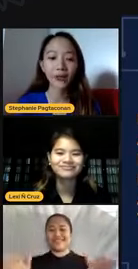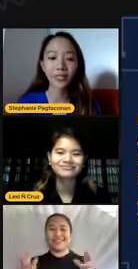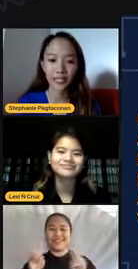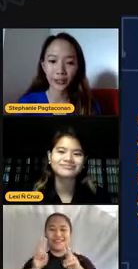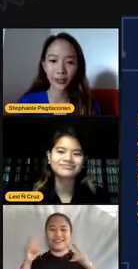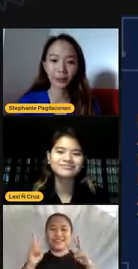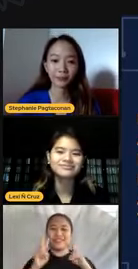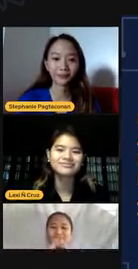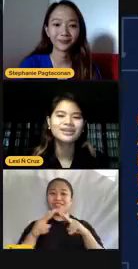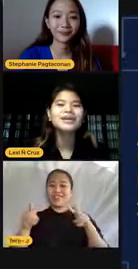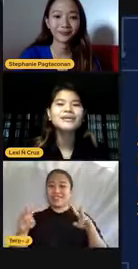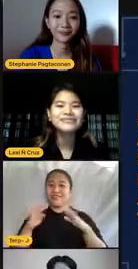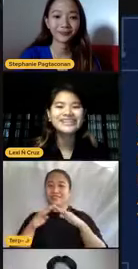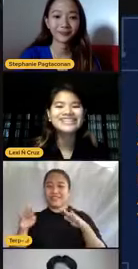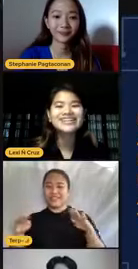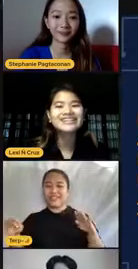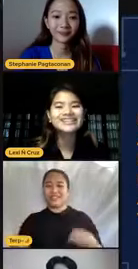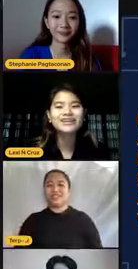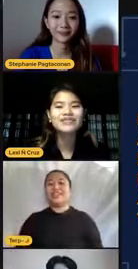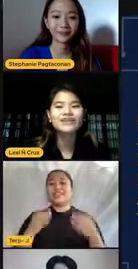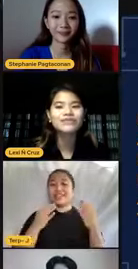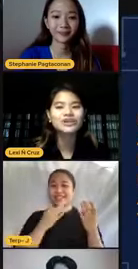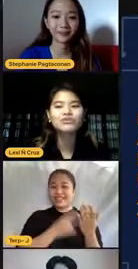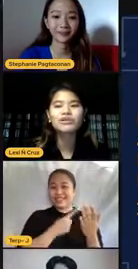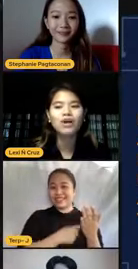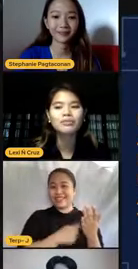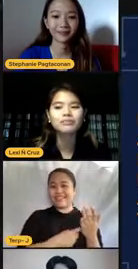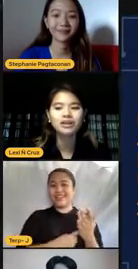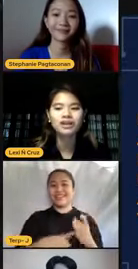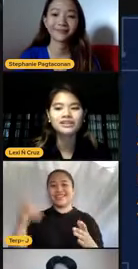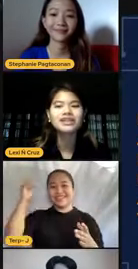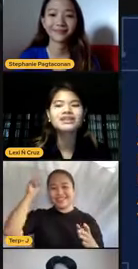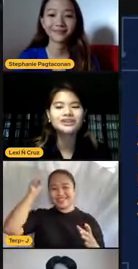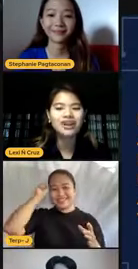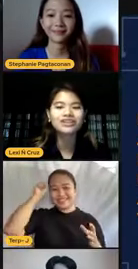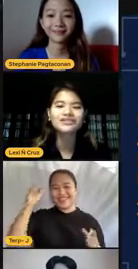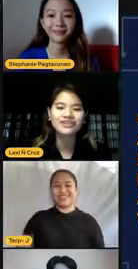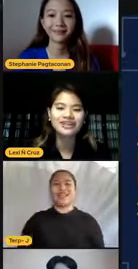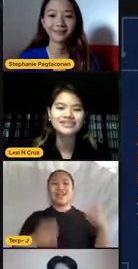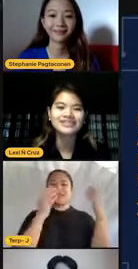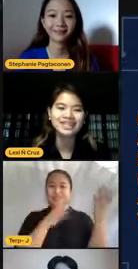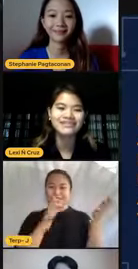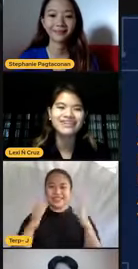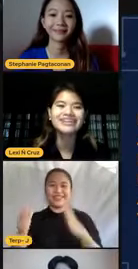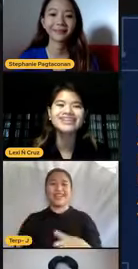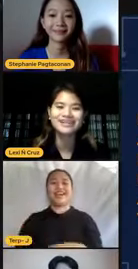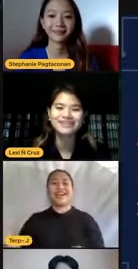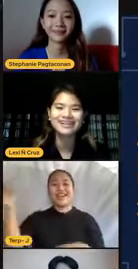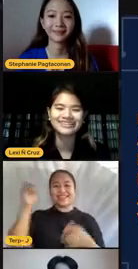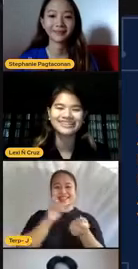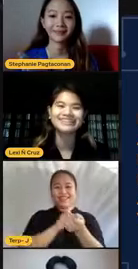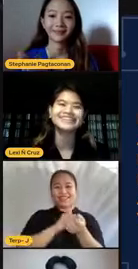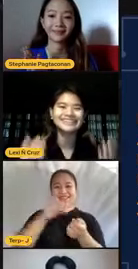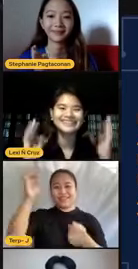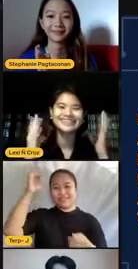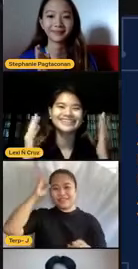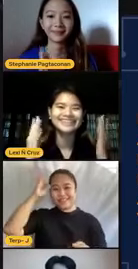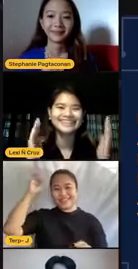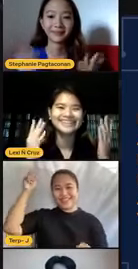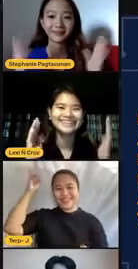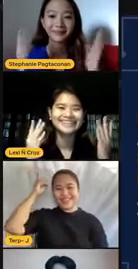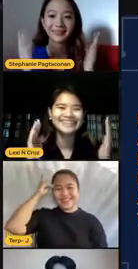of Down syndrome. Please let us give a virtual warm applause to Dr. Francis Xavier de Malanta.